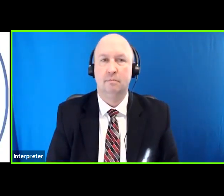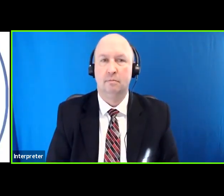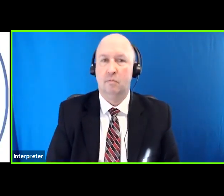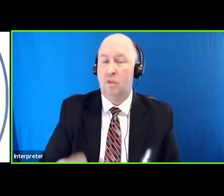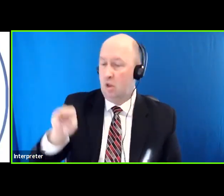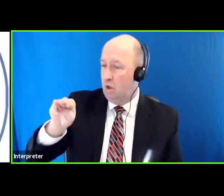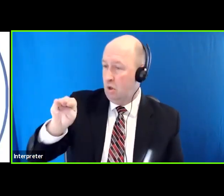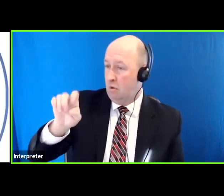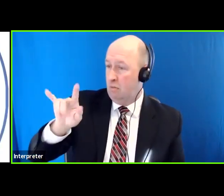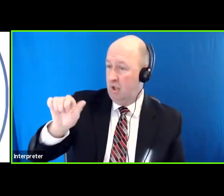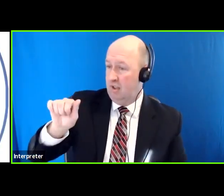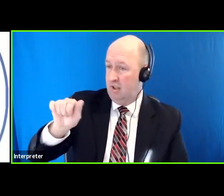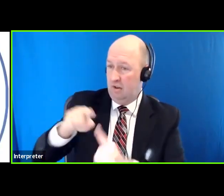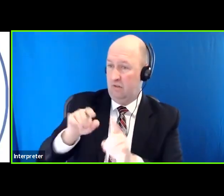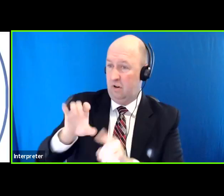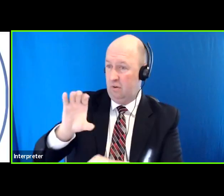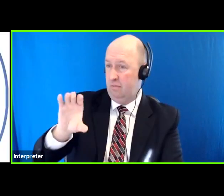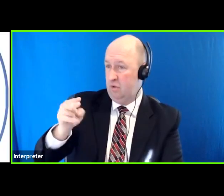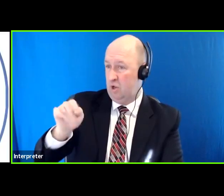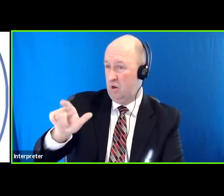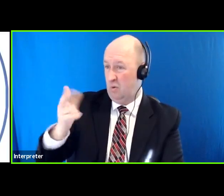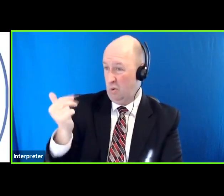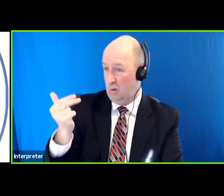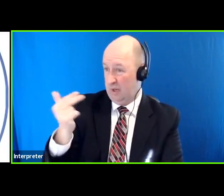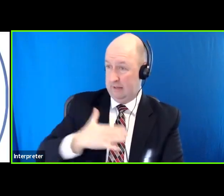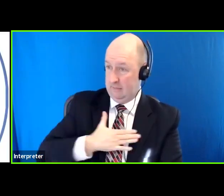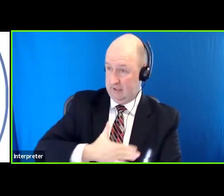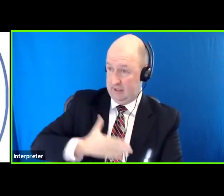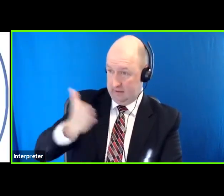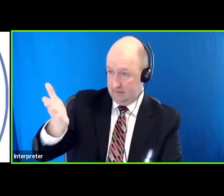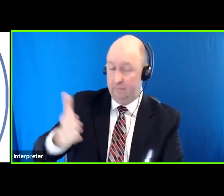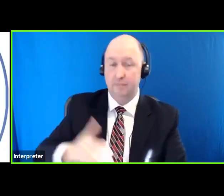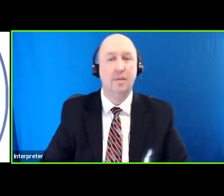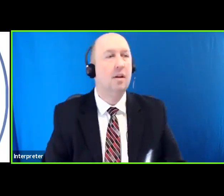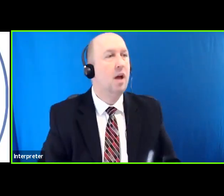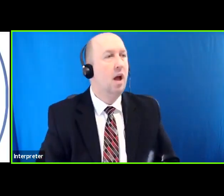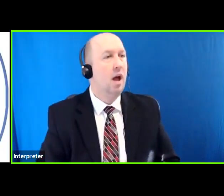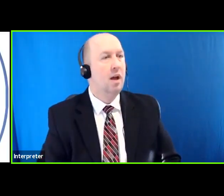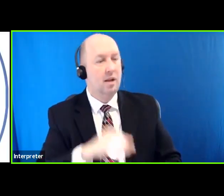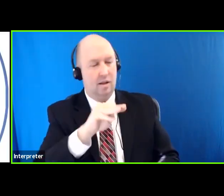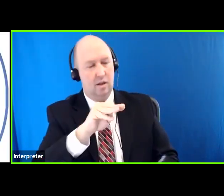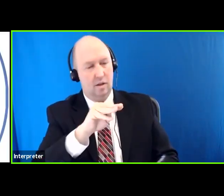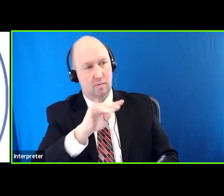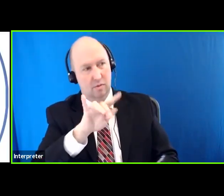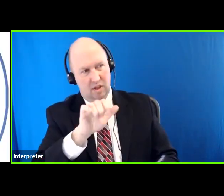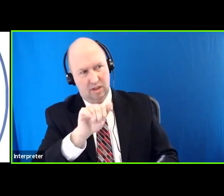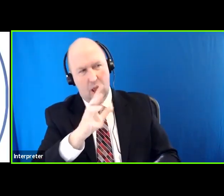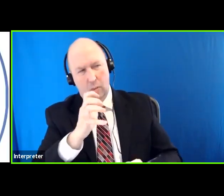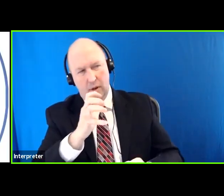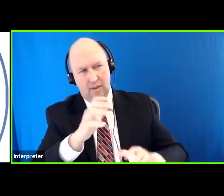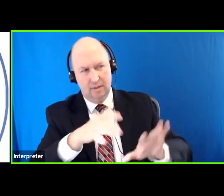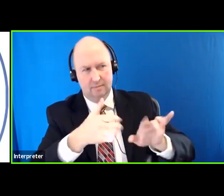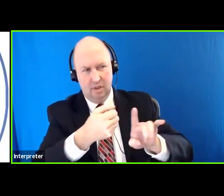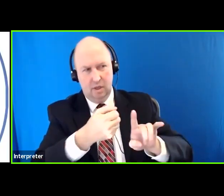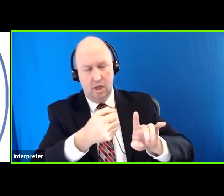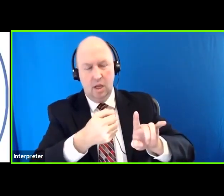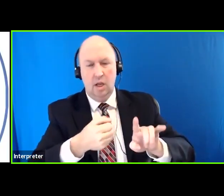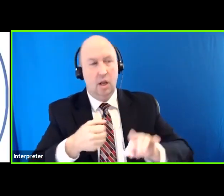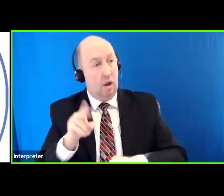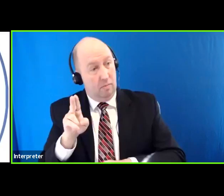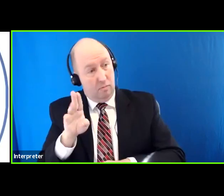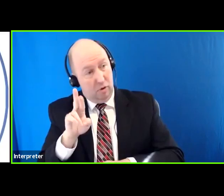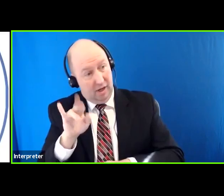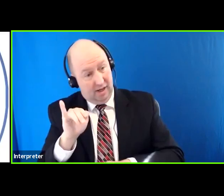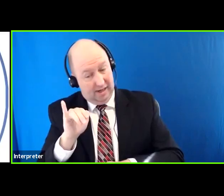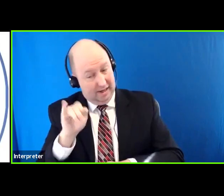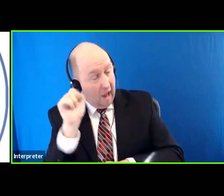Melissa with Channel 13, please ask your question. Yeah, hi, I'm going to want to expand again on what Bree just was asking about, because